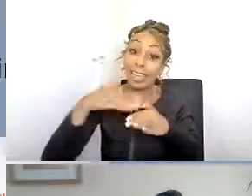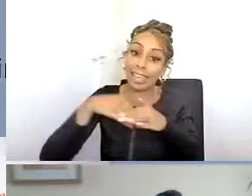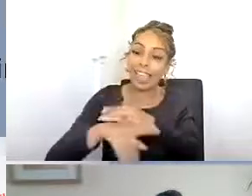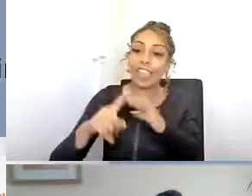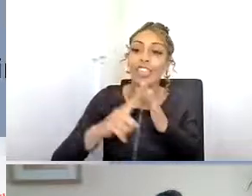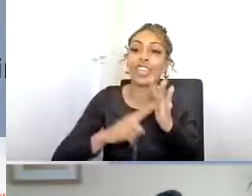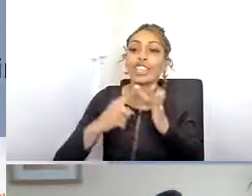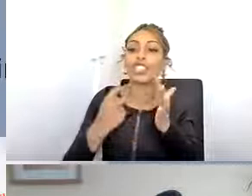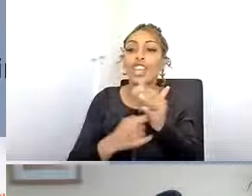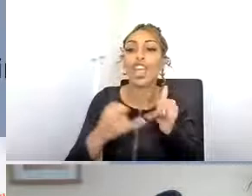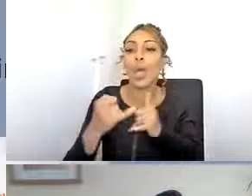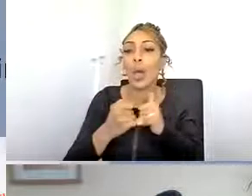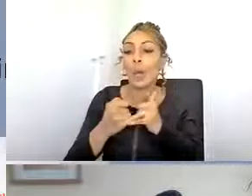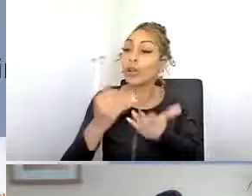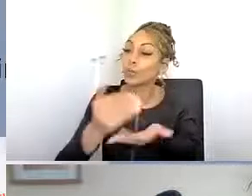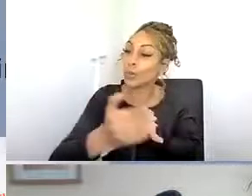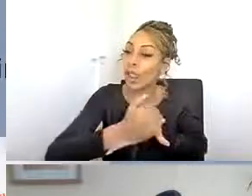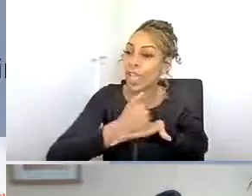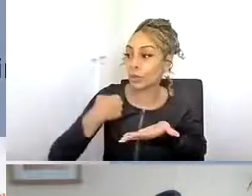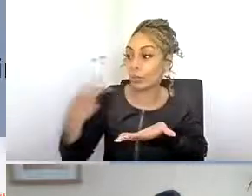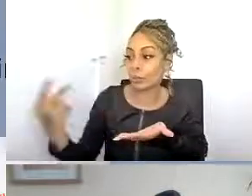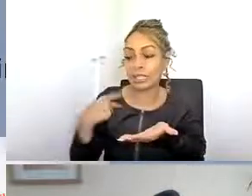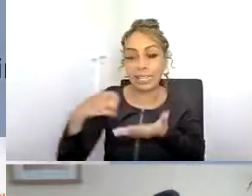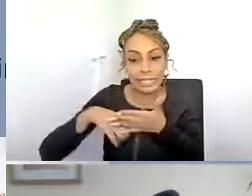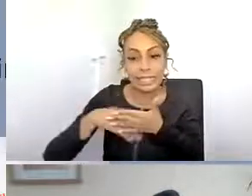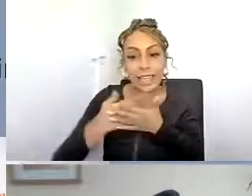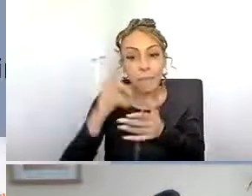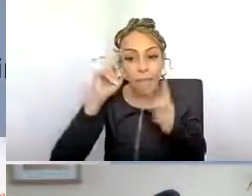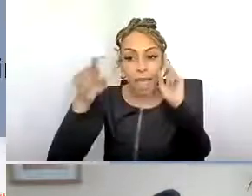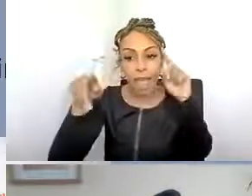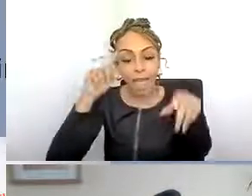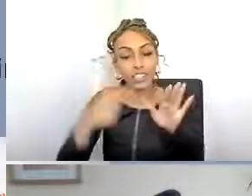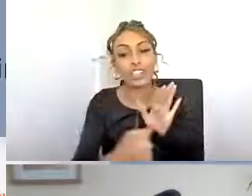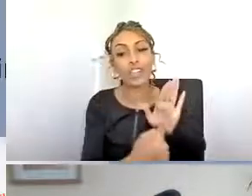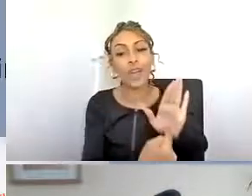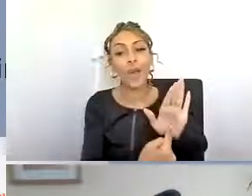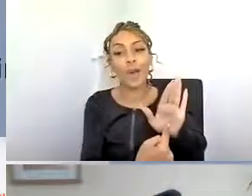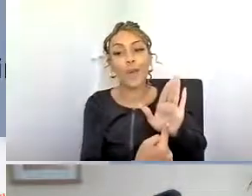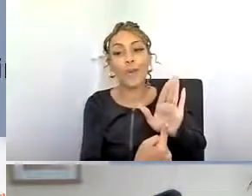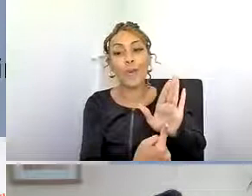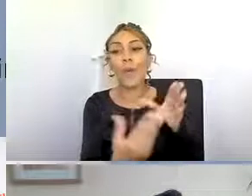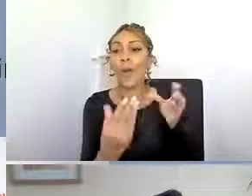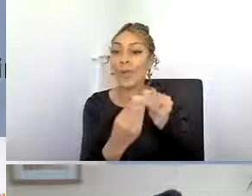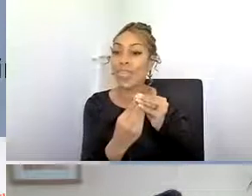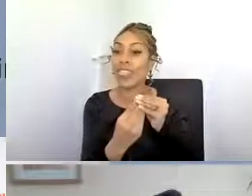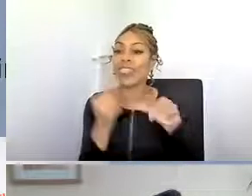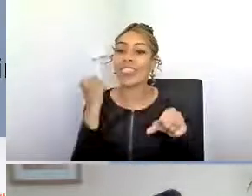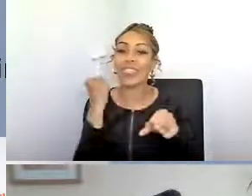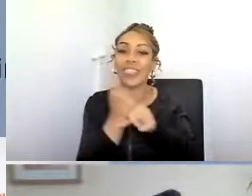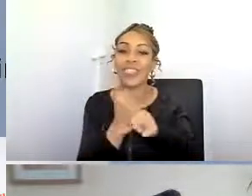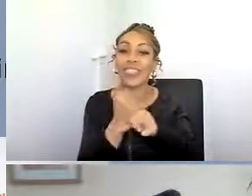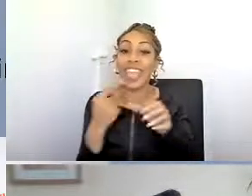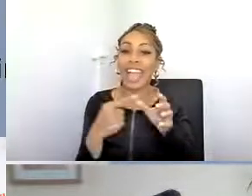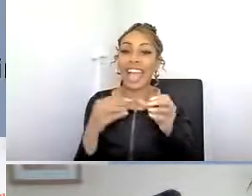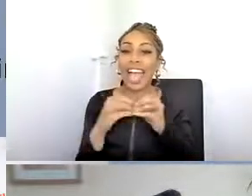and I developed this idea of showing them with the Gabo piece. And in